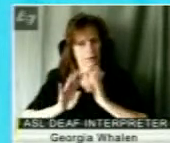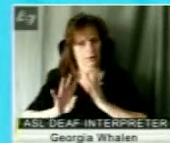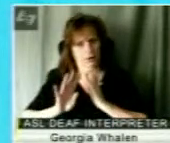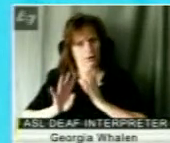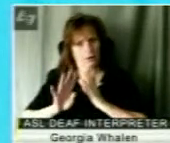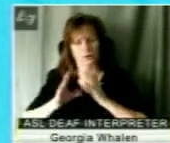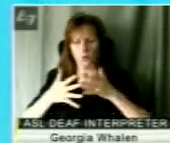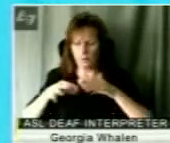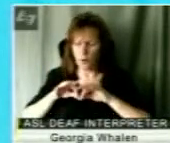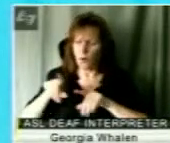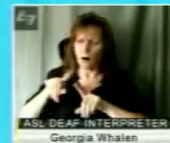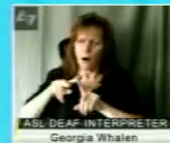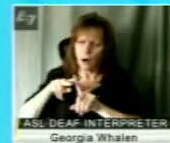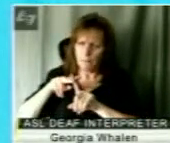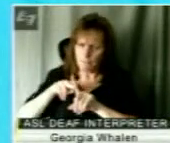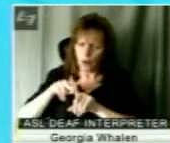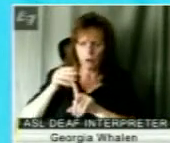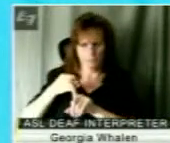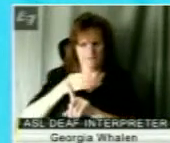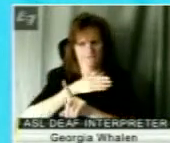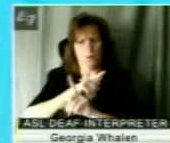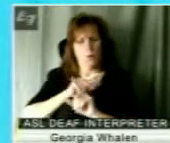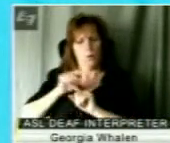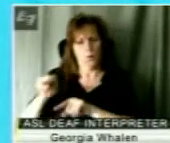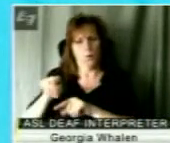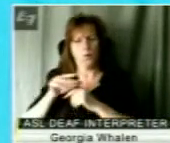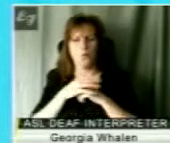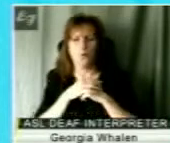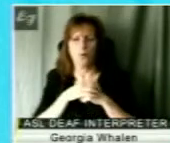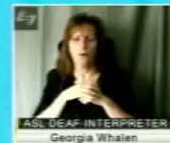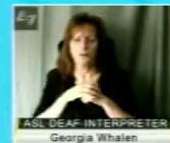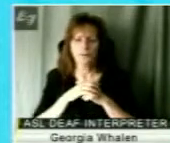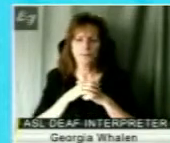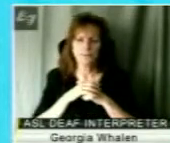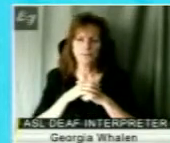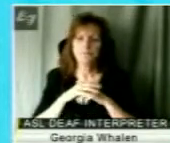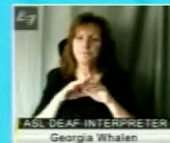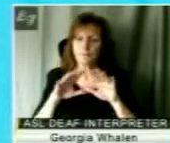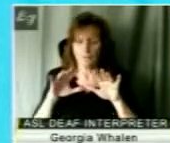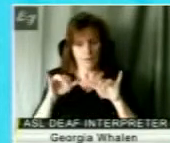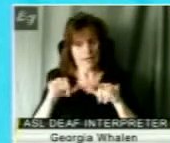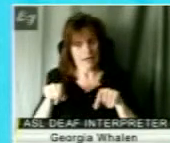critical. And we know this is just part of ramping it up as we go.